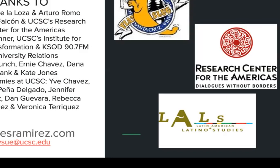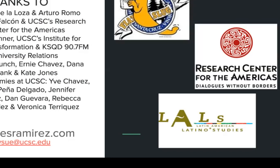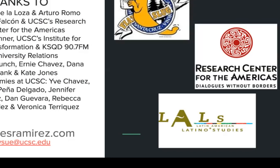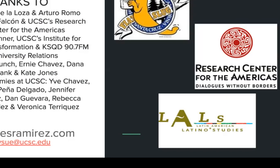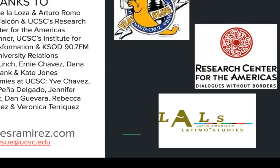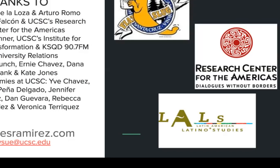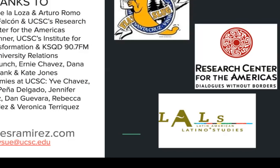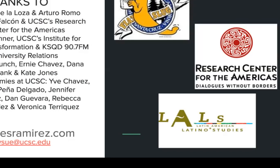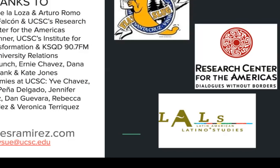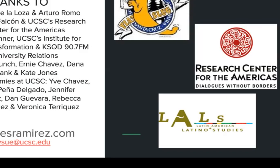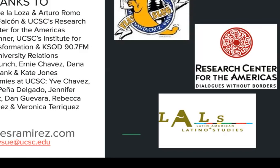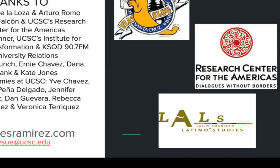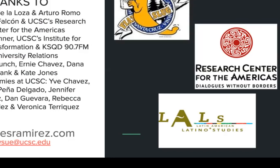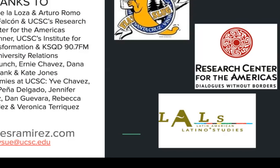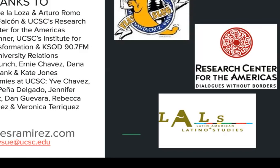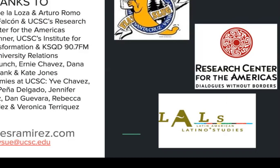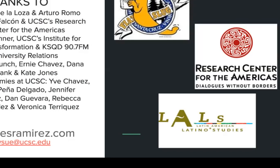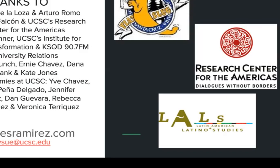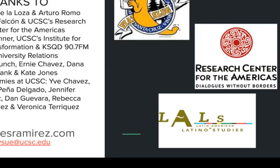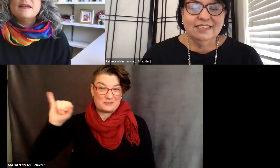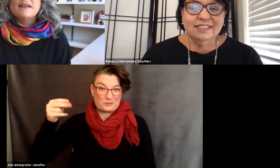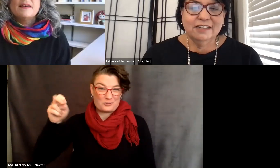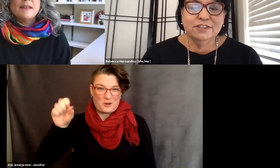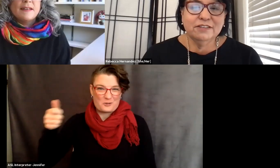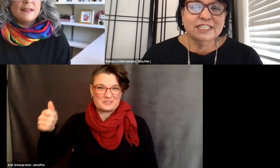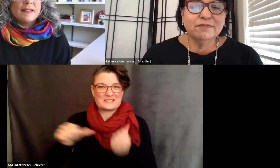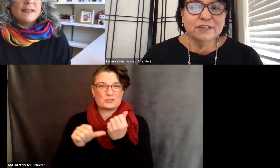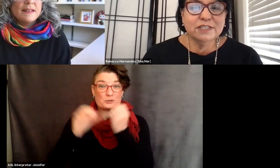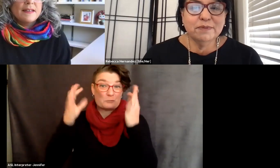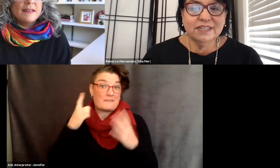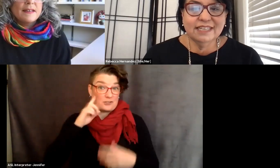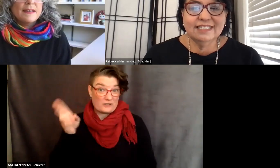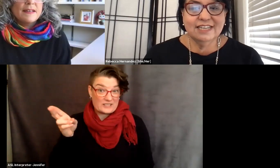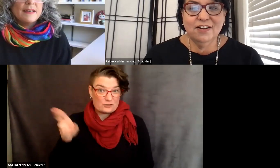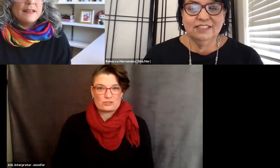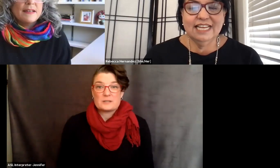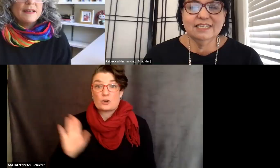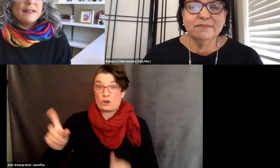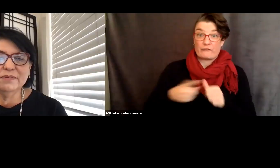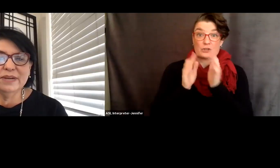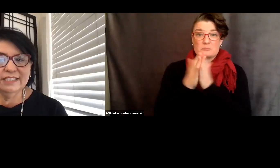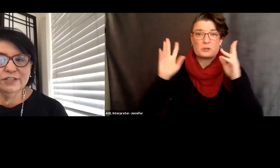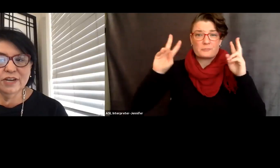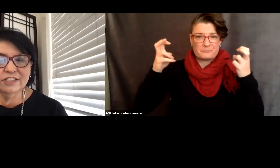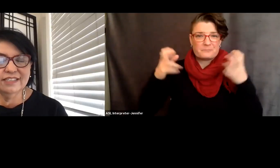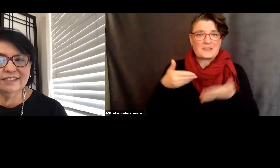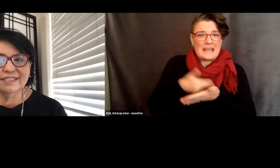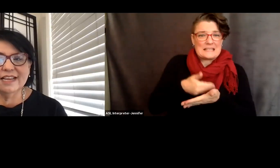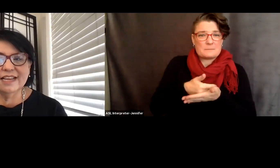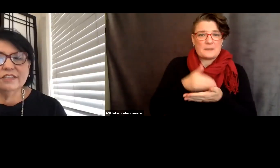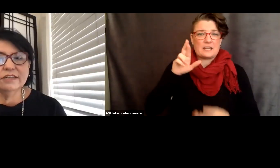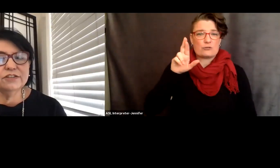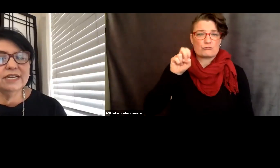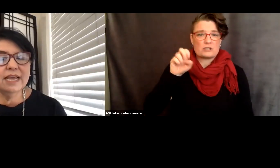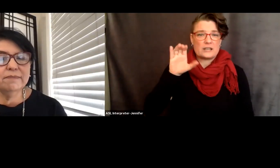jones associate professor of history dr jones's first book is called intimate reconstructions